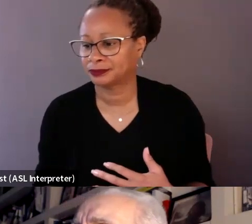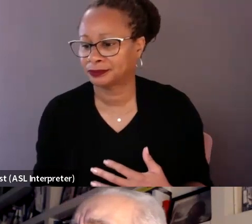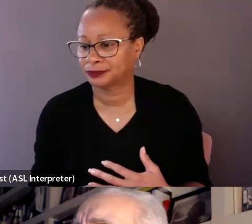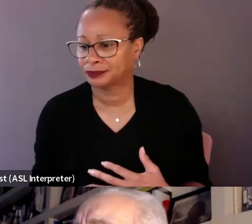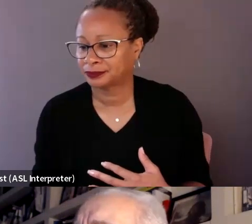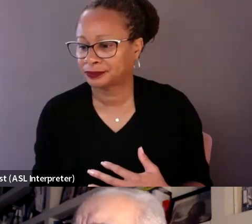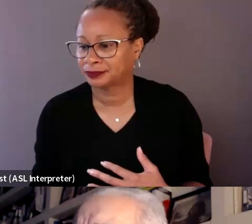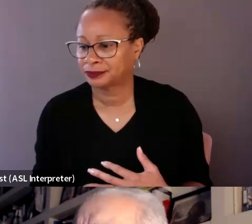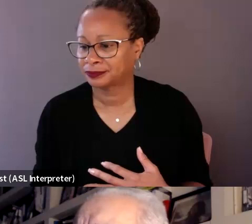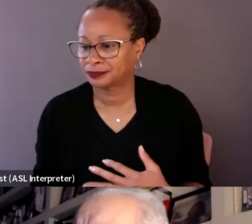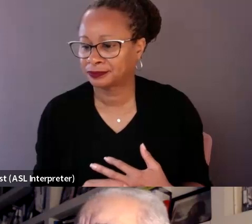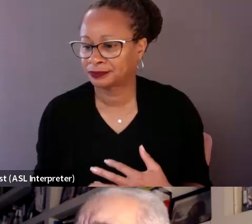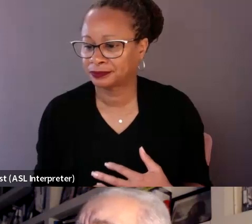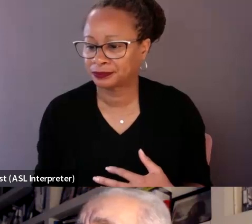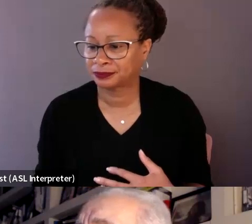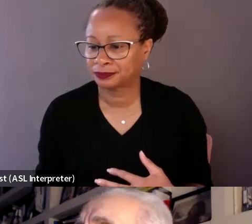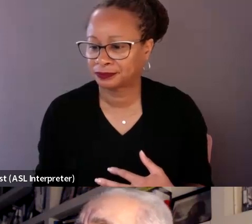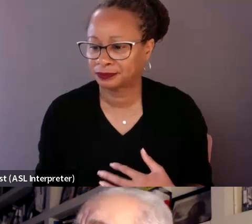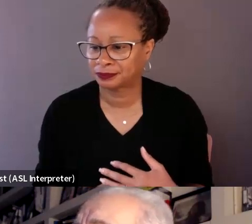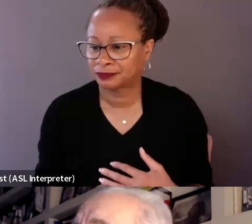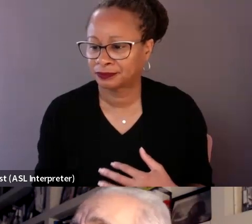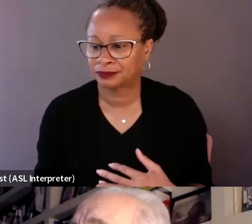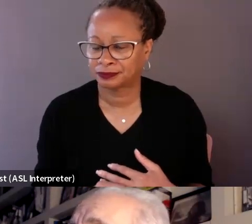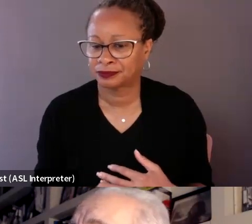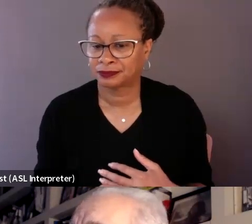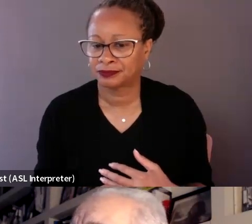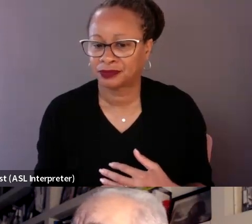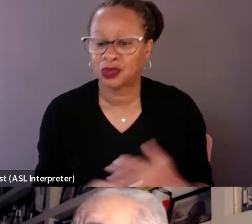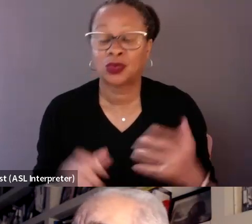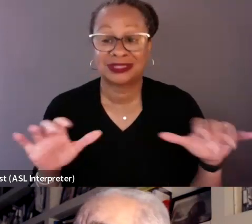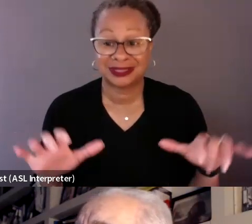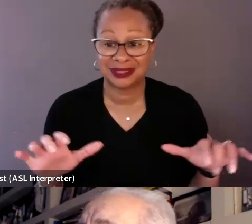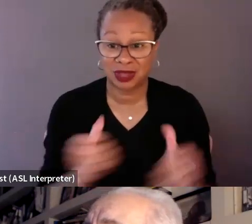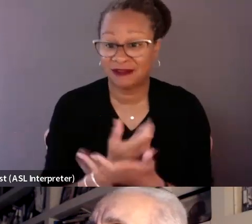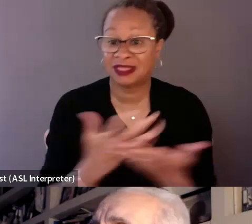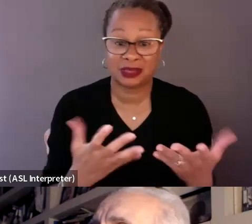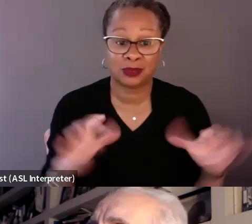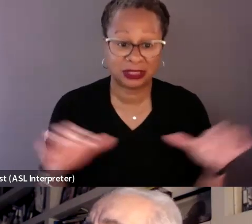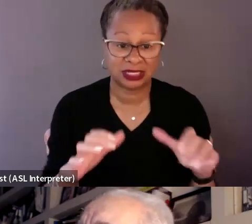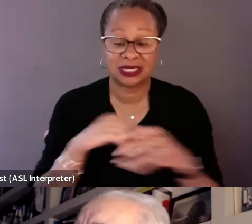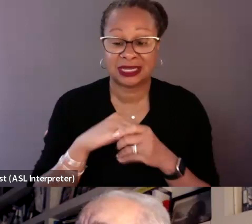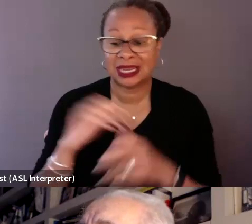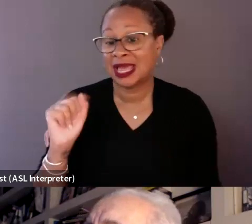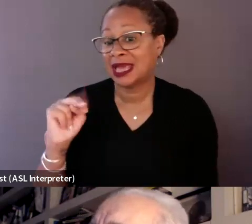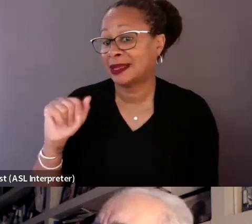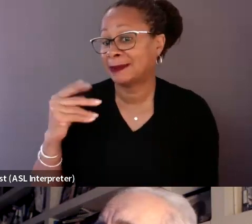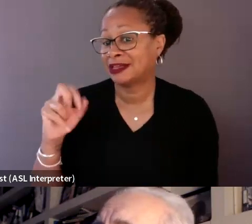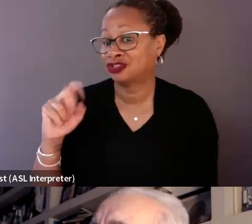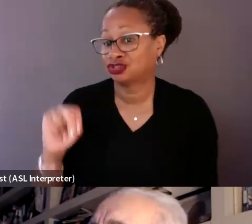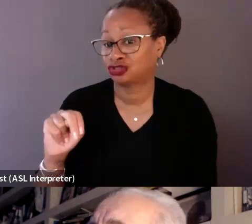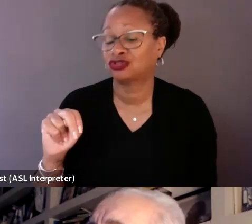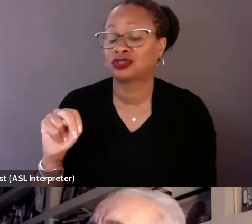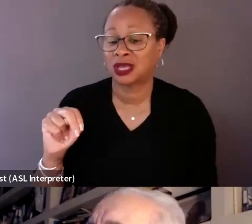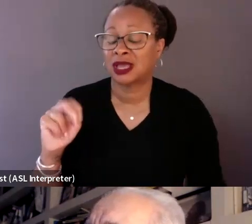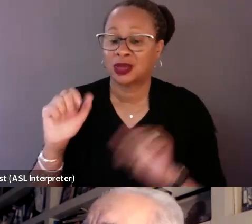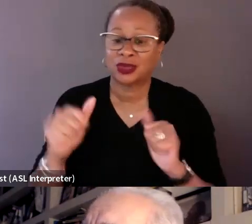we decided that we were going to do the whole thing in animation. No, we could have temptations here and